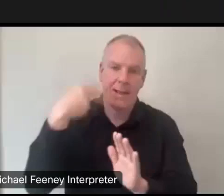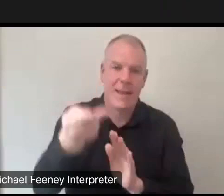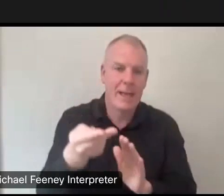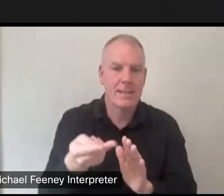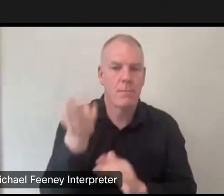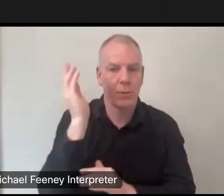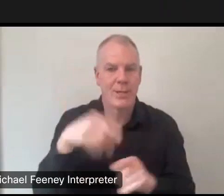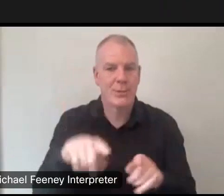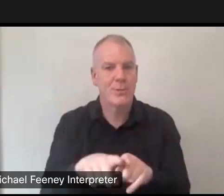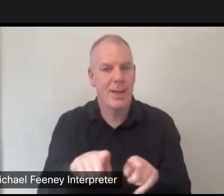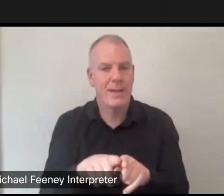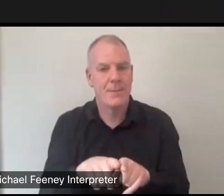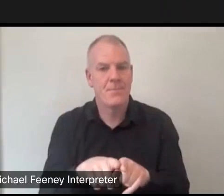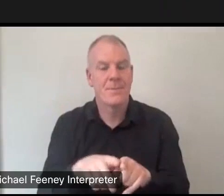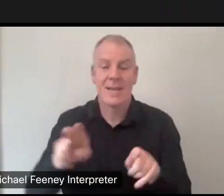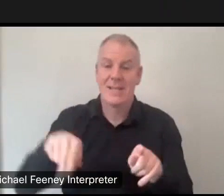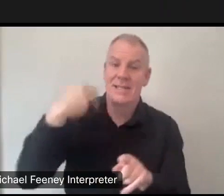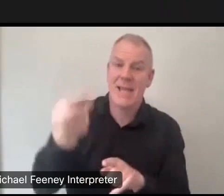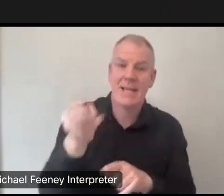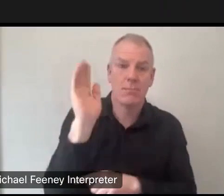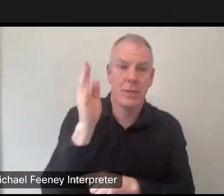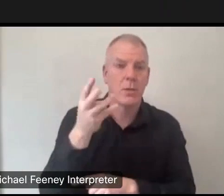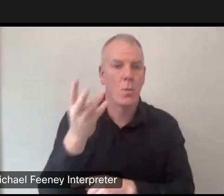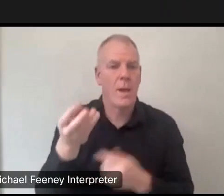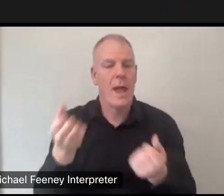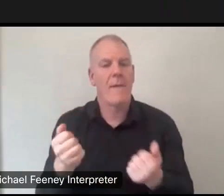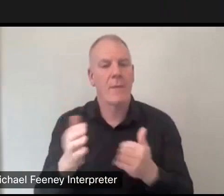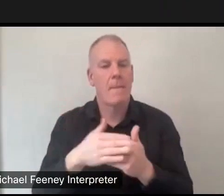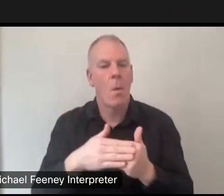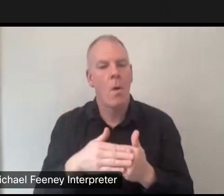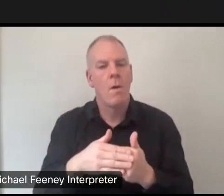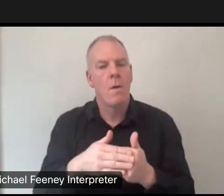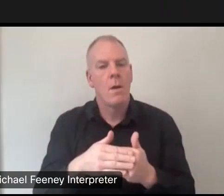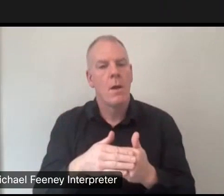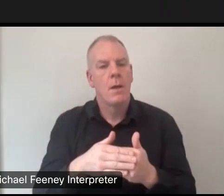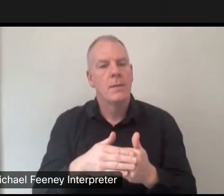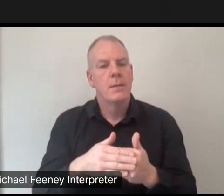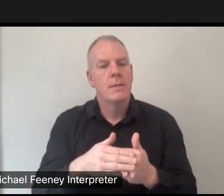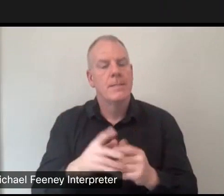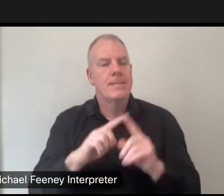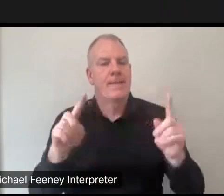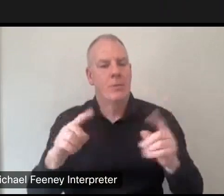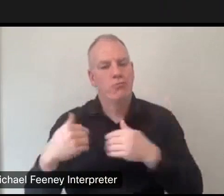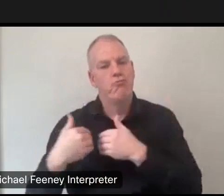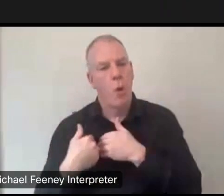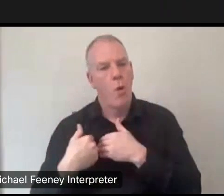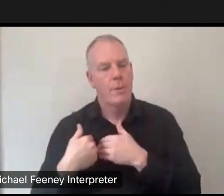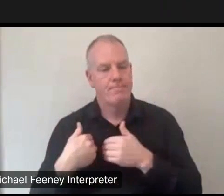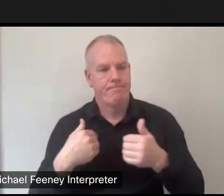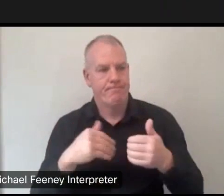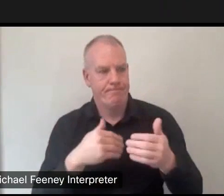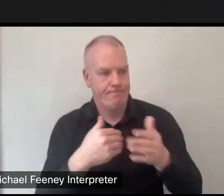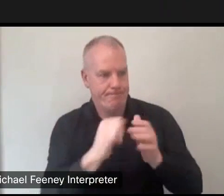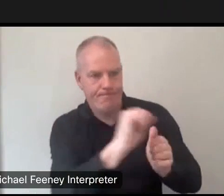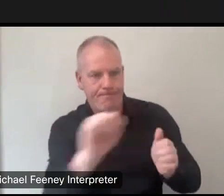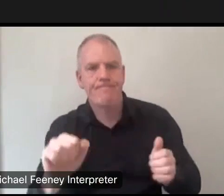the next presentation we do want to run is a bit more from person's different roles and what the act will mean for them in